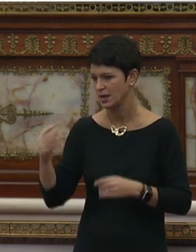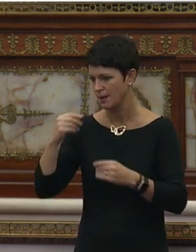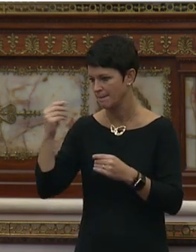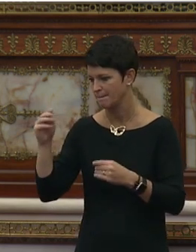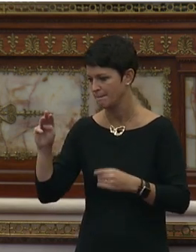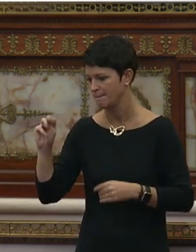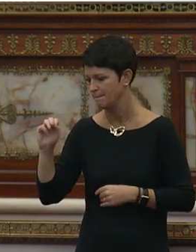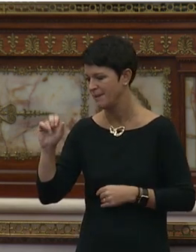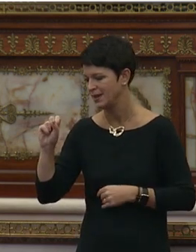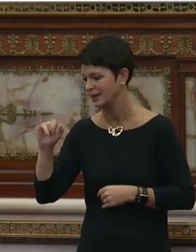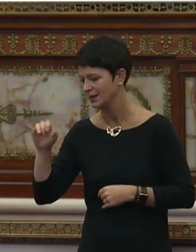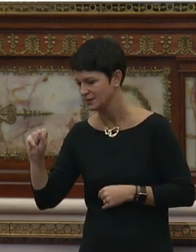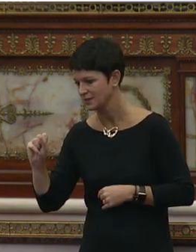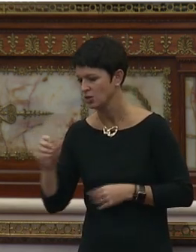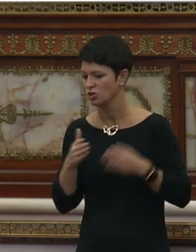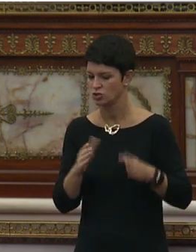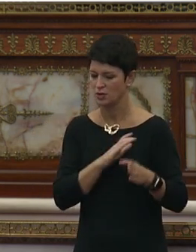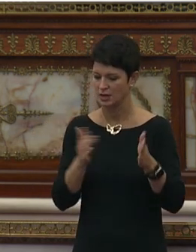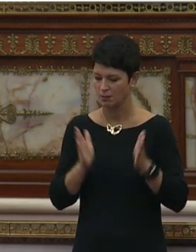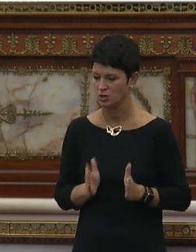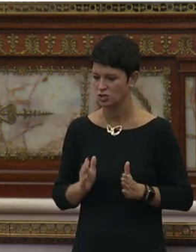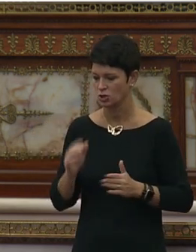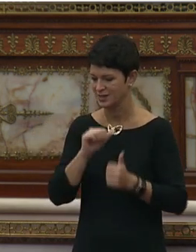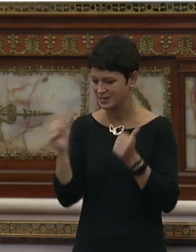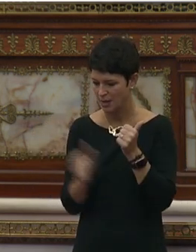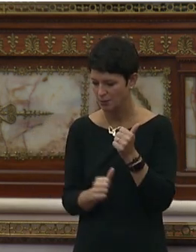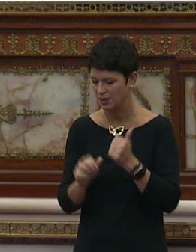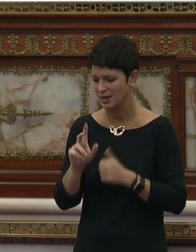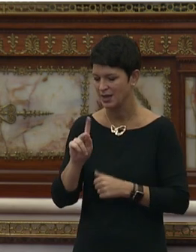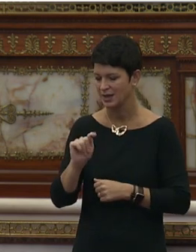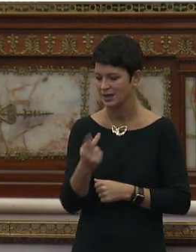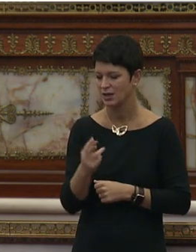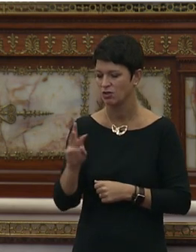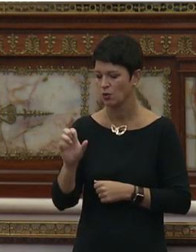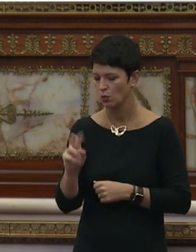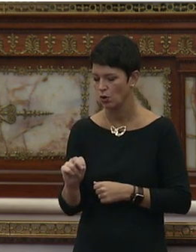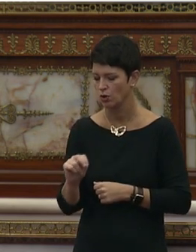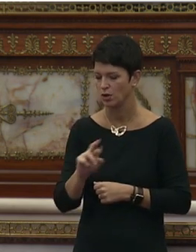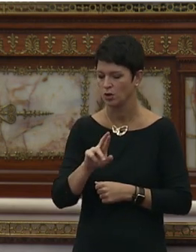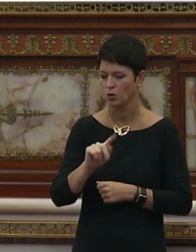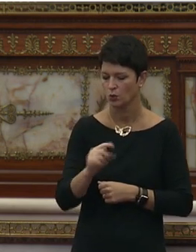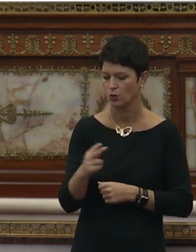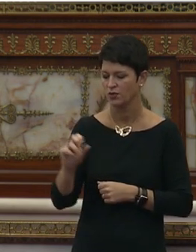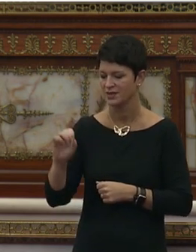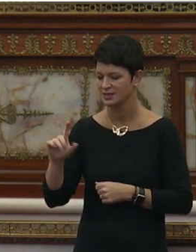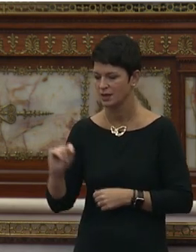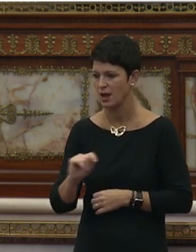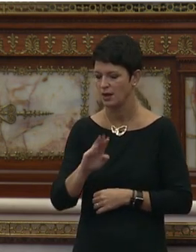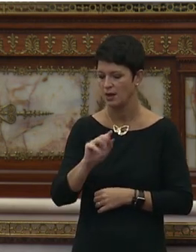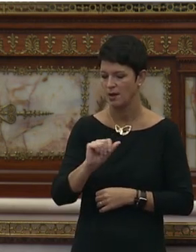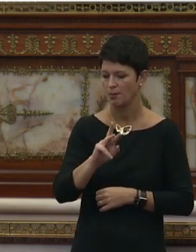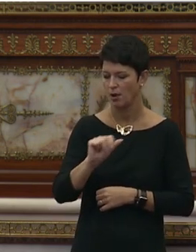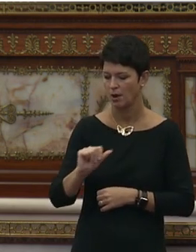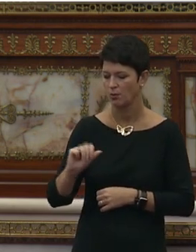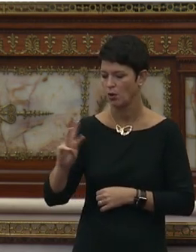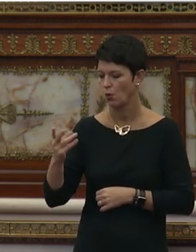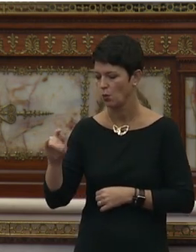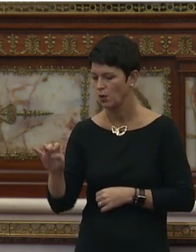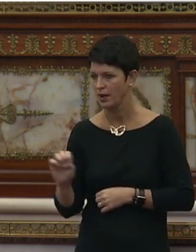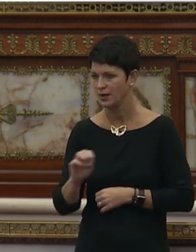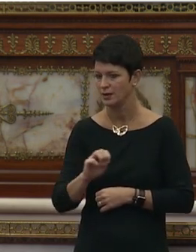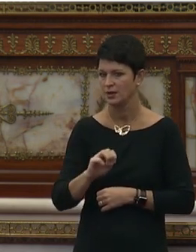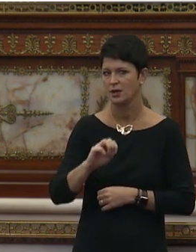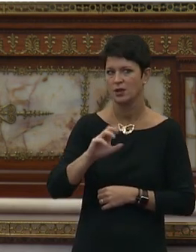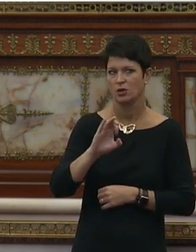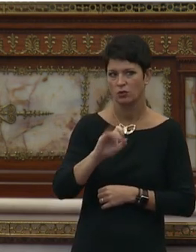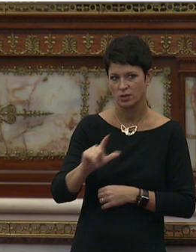Menias. Streets Commissioner, Deputy Keith Warren, Farouk Scott, Barbara White, Crystal Jacobs